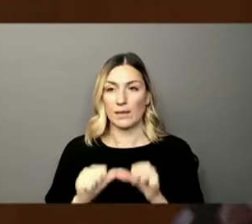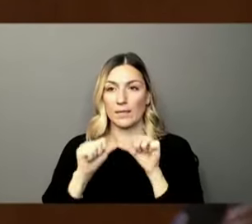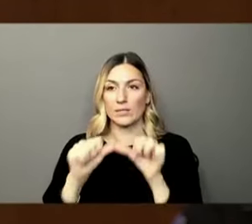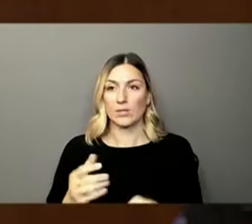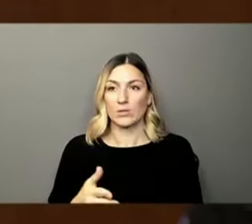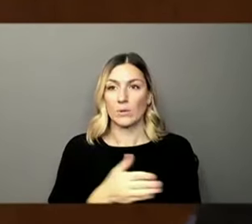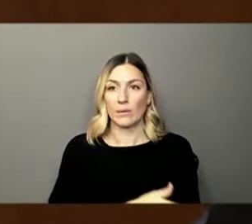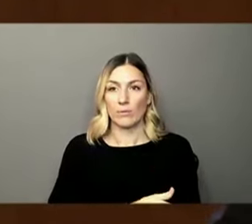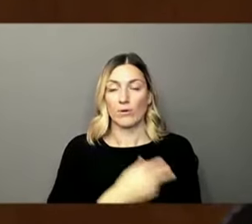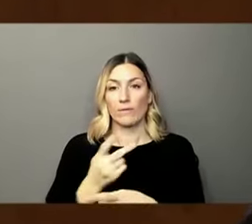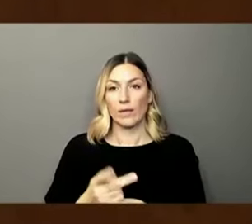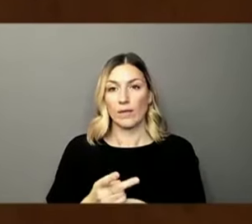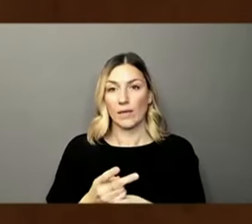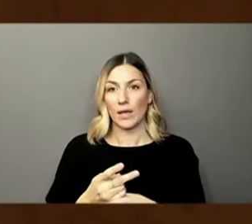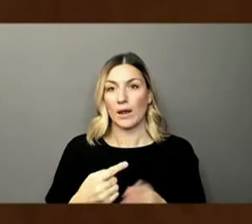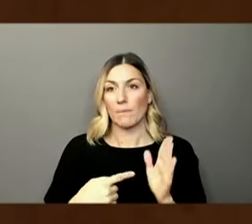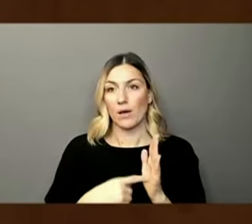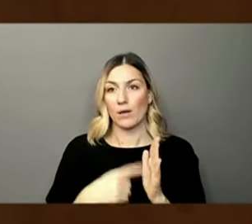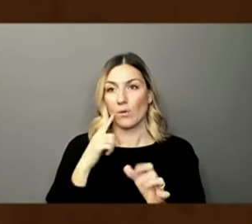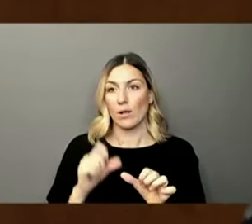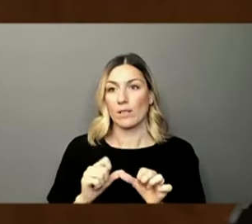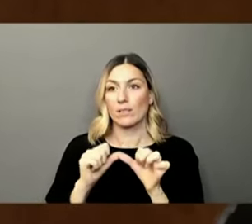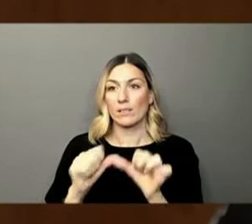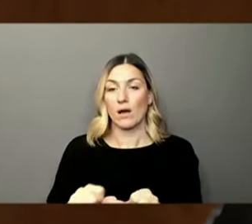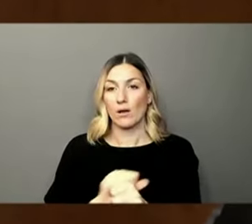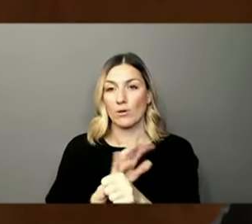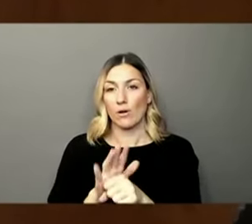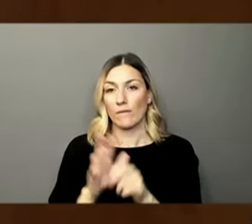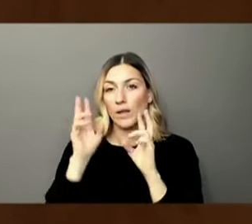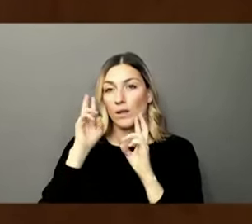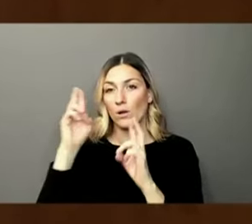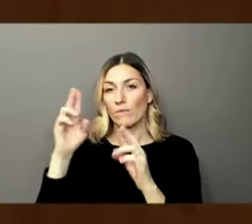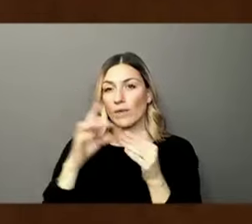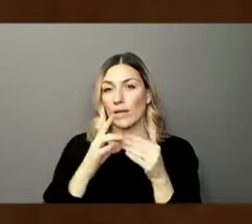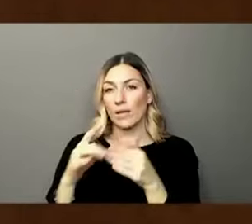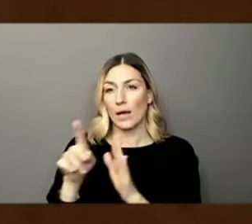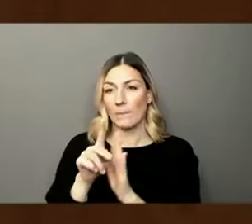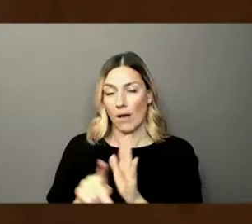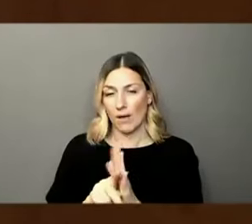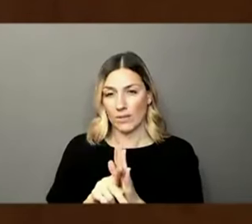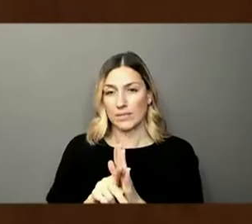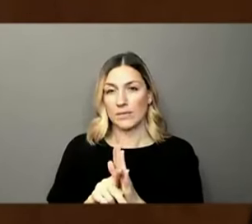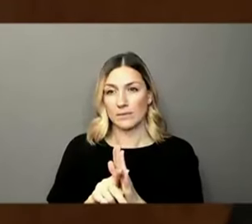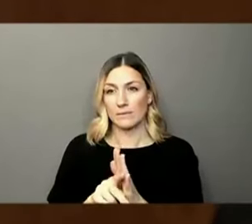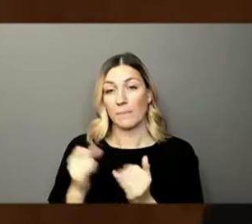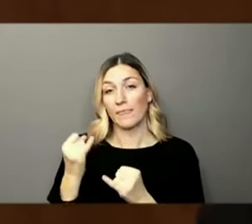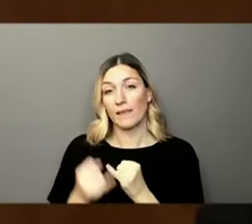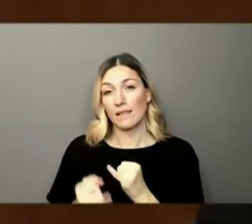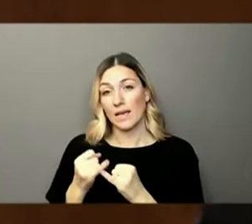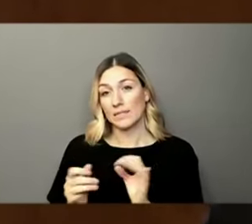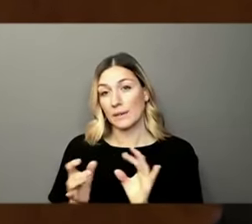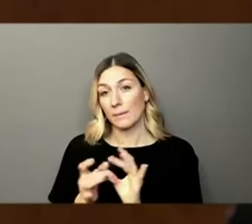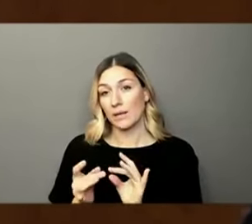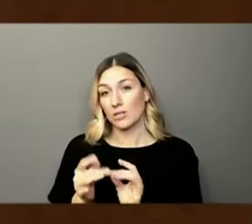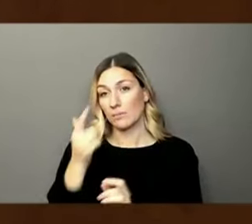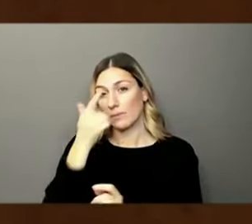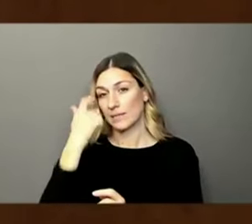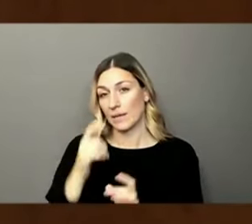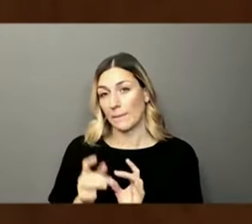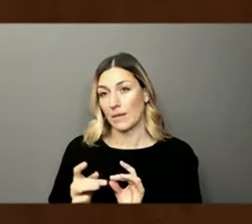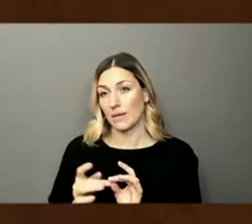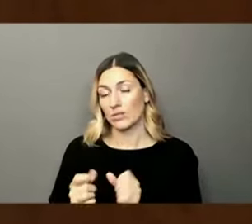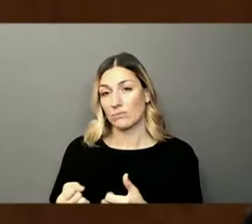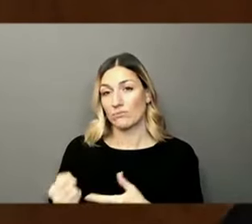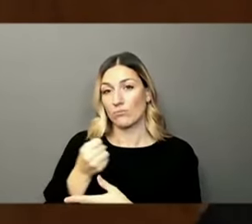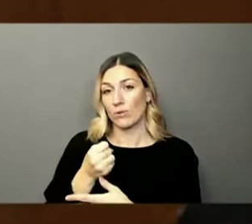these care models for long COVID and then hopefully guide policy. And then the last thing I'll mention is, because I mentioned the primary care